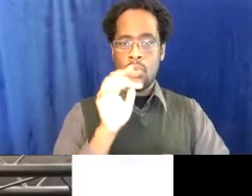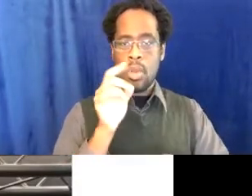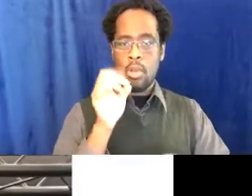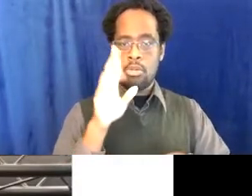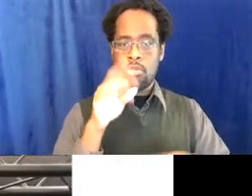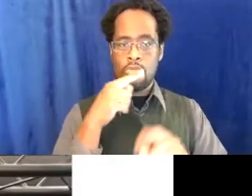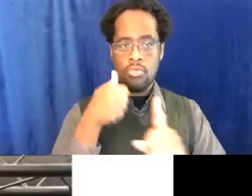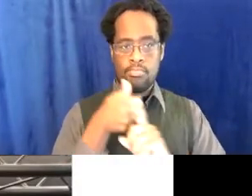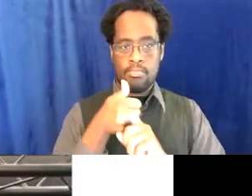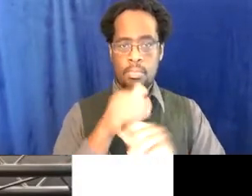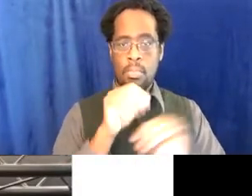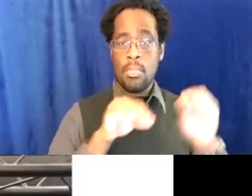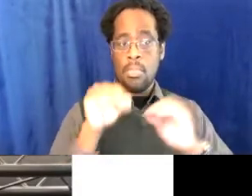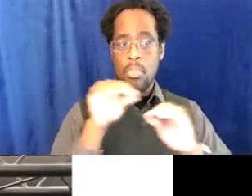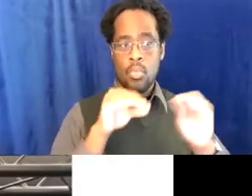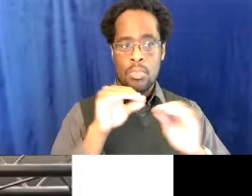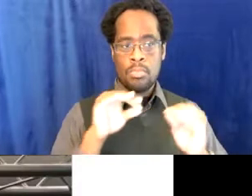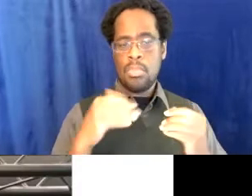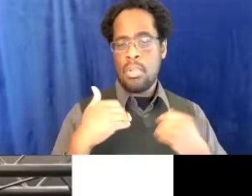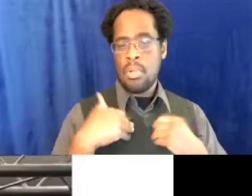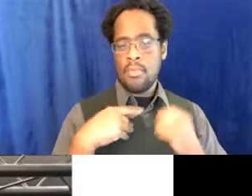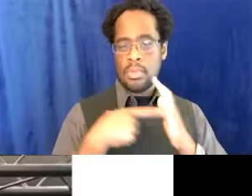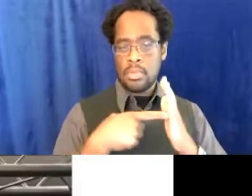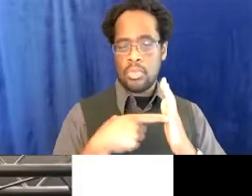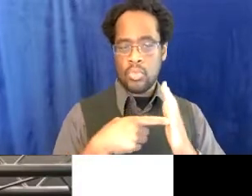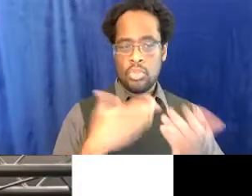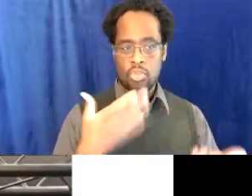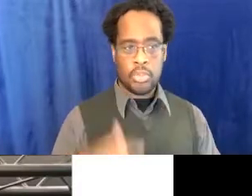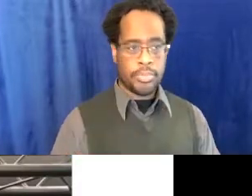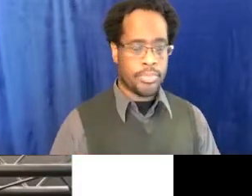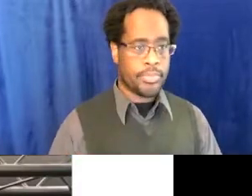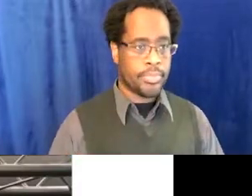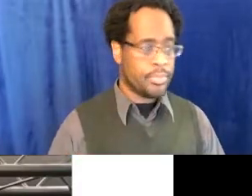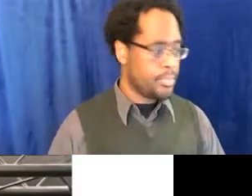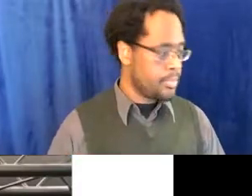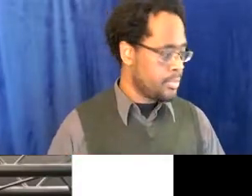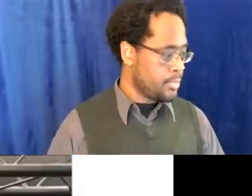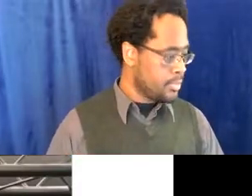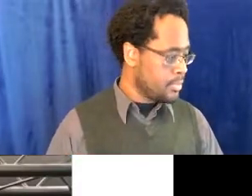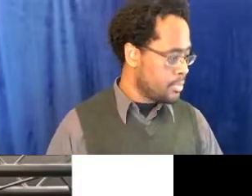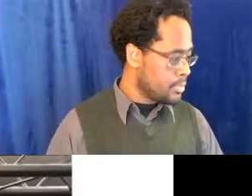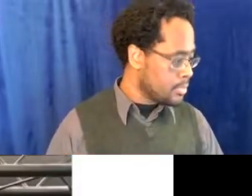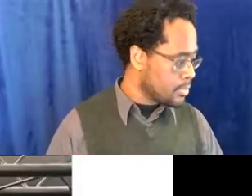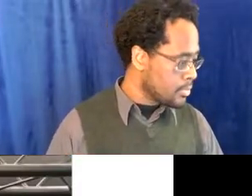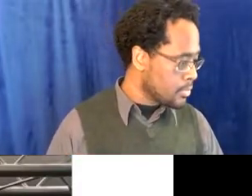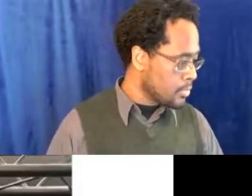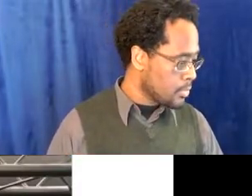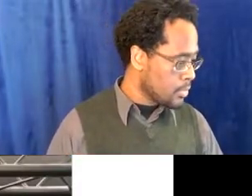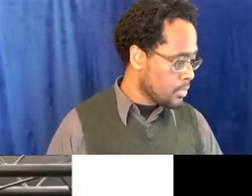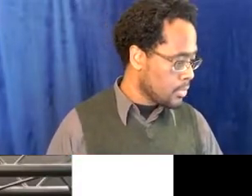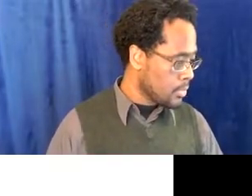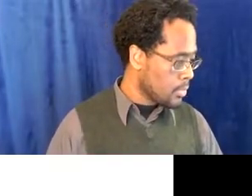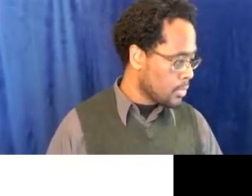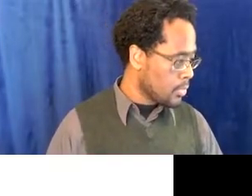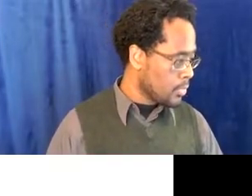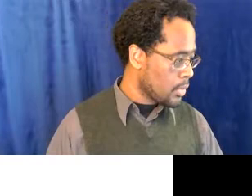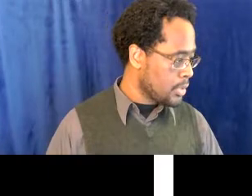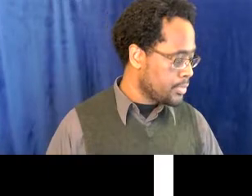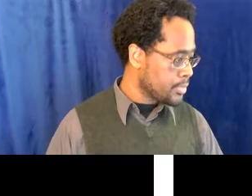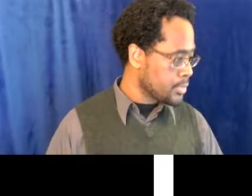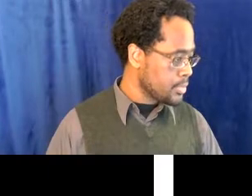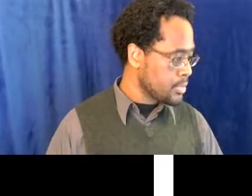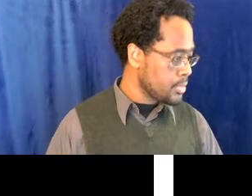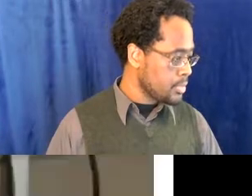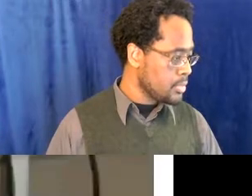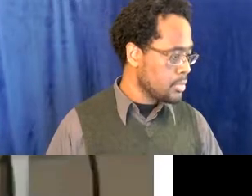the person in the middle has on a black suit with white sensors that the cameras detect. I will show you a sample of what this